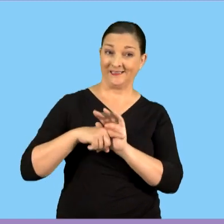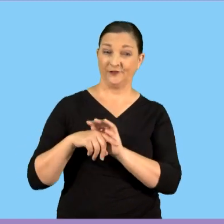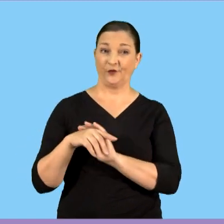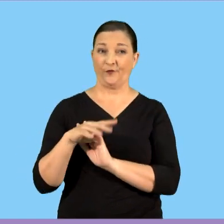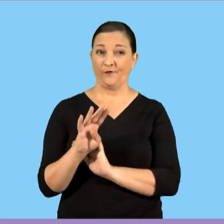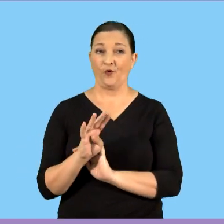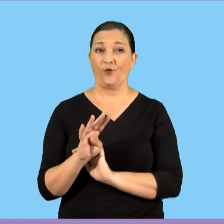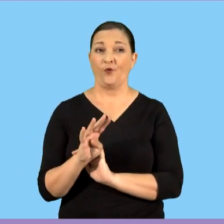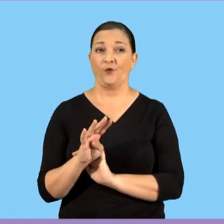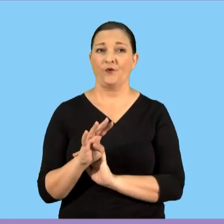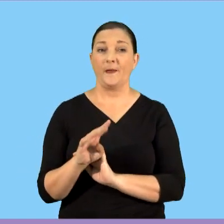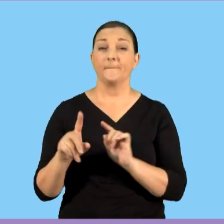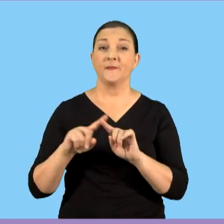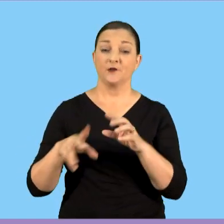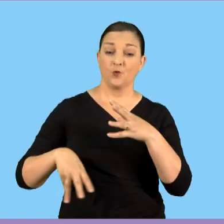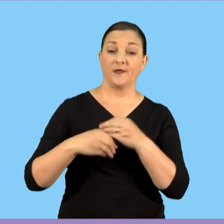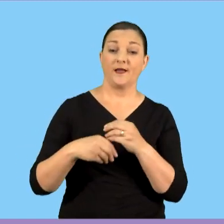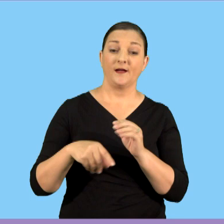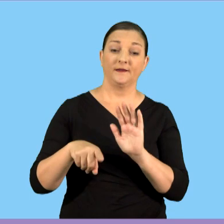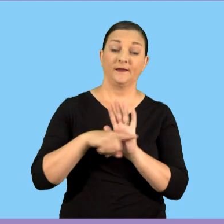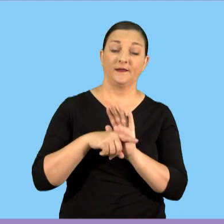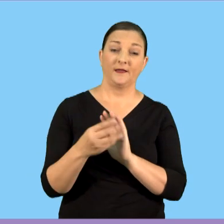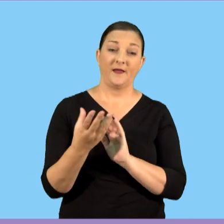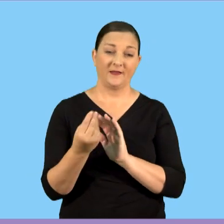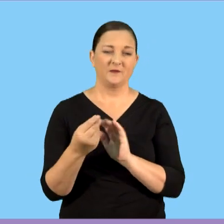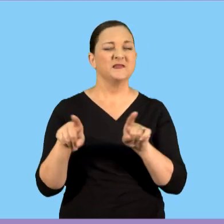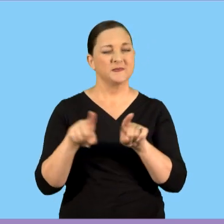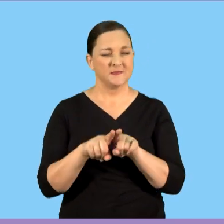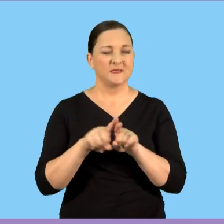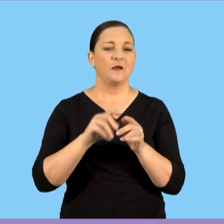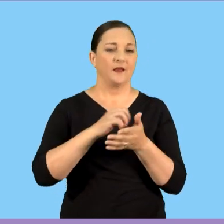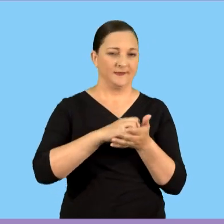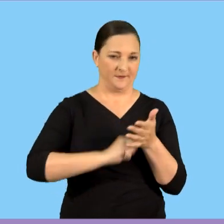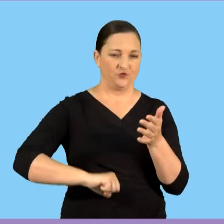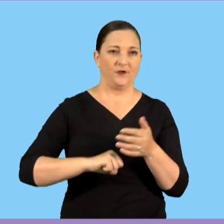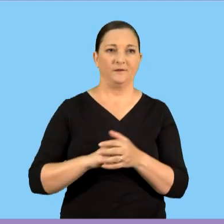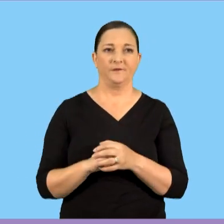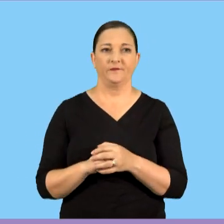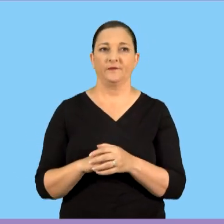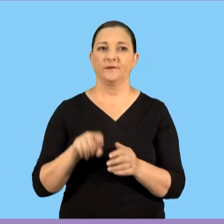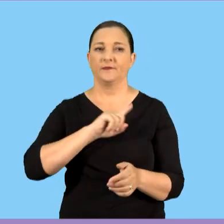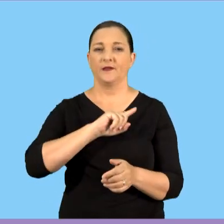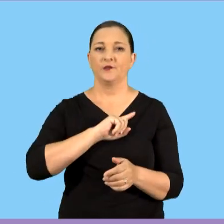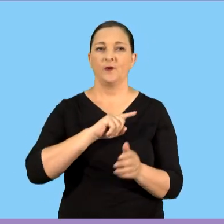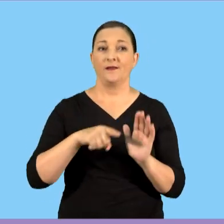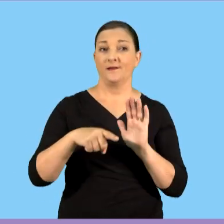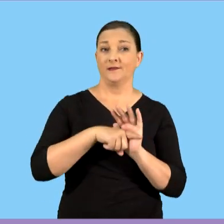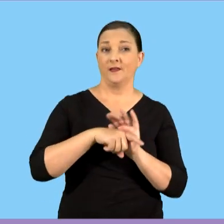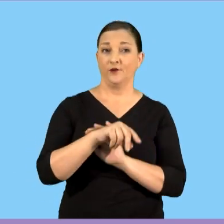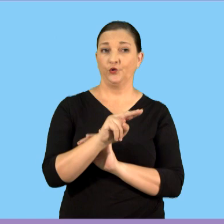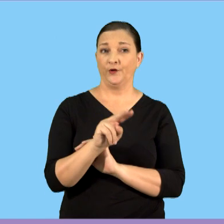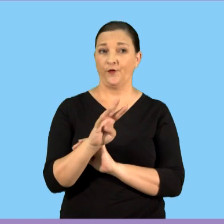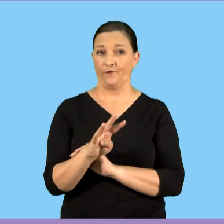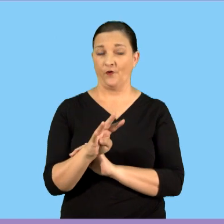a negative 4. We know that adding a negative number is the same as subtracting that natural number. So